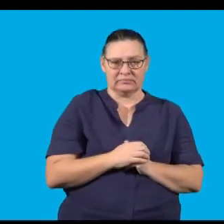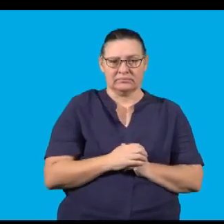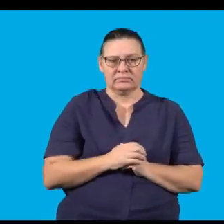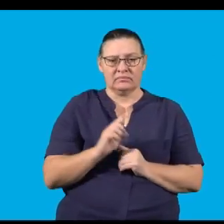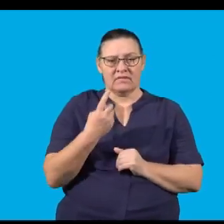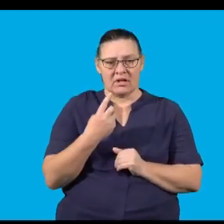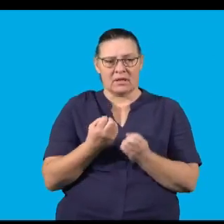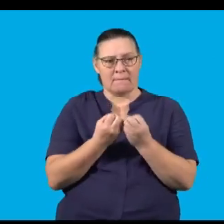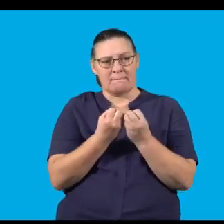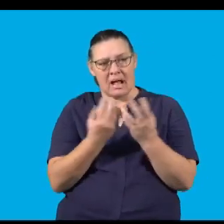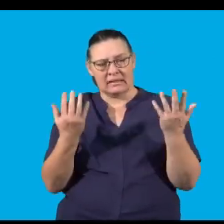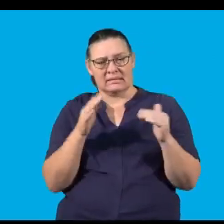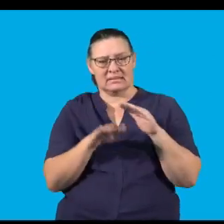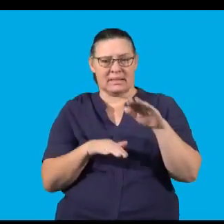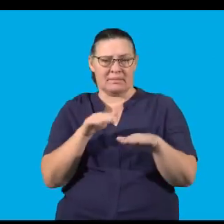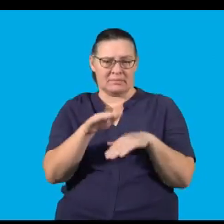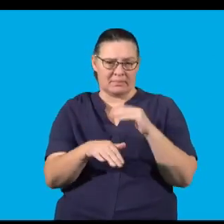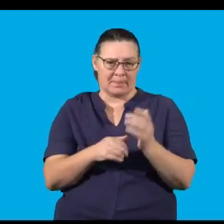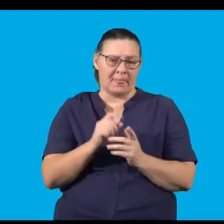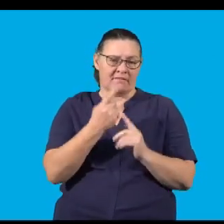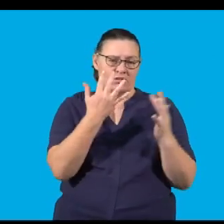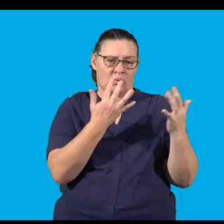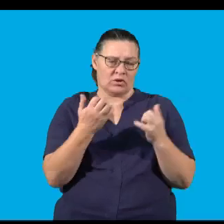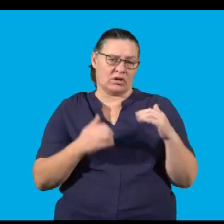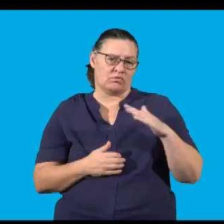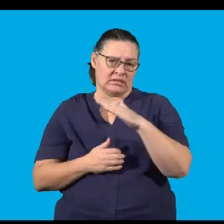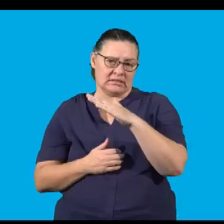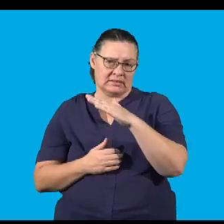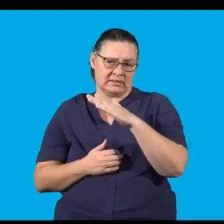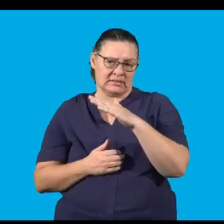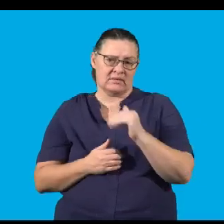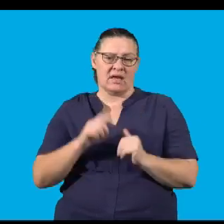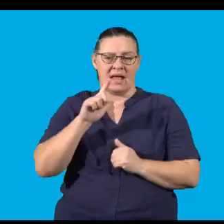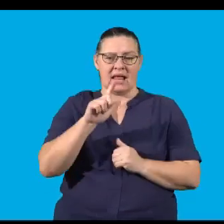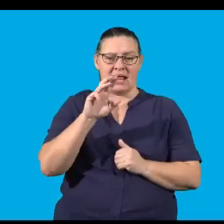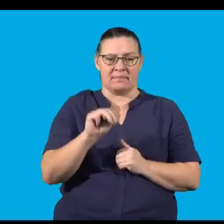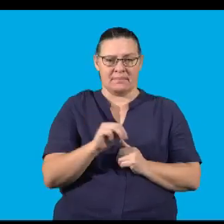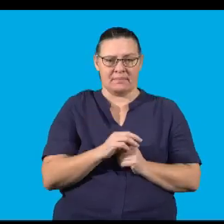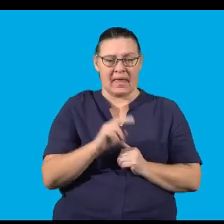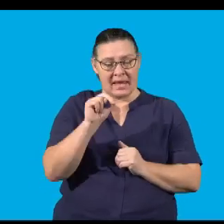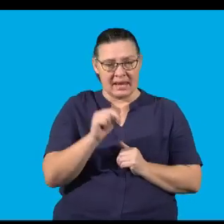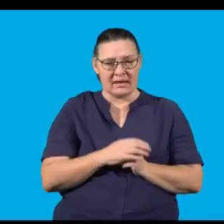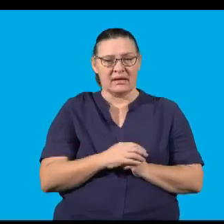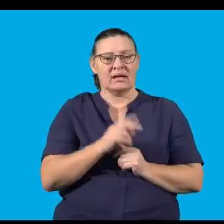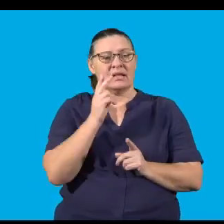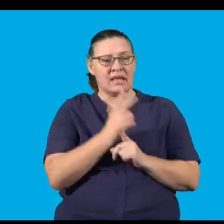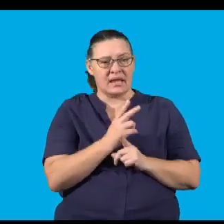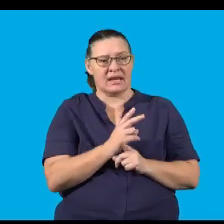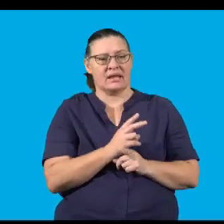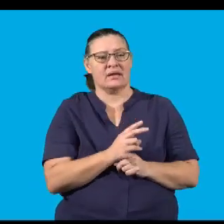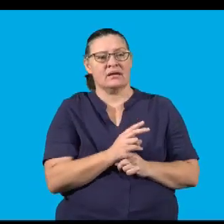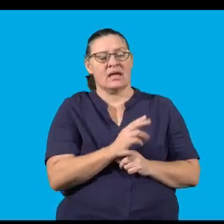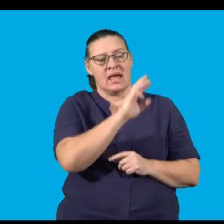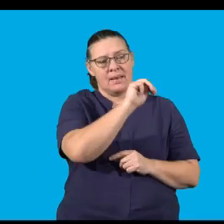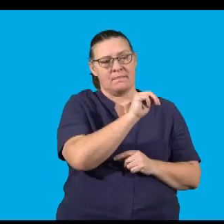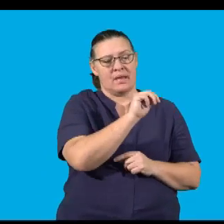need to first, you see it's a multi-step approach. We need to first work out the gradient of Ln, and then we work out this